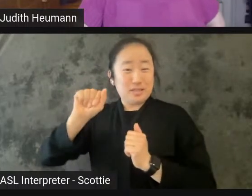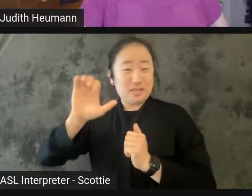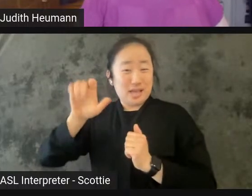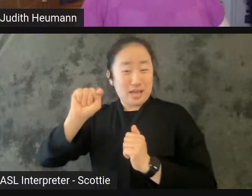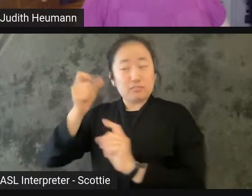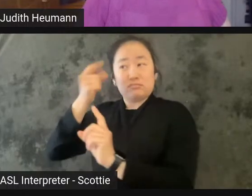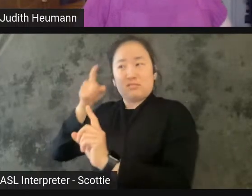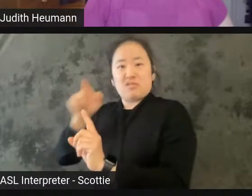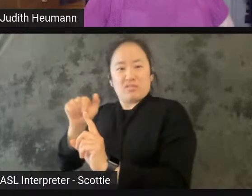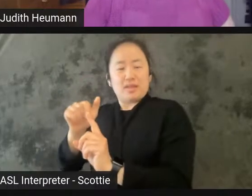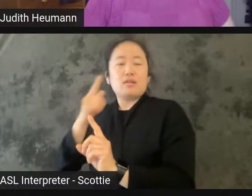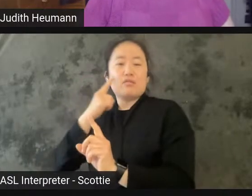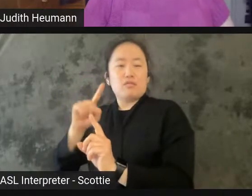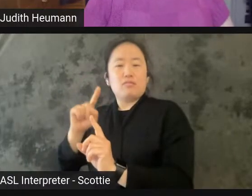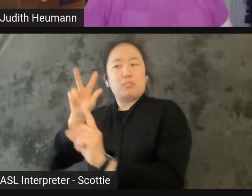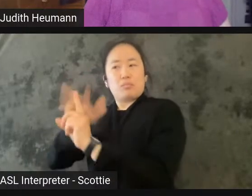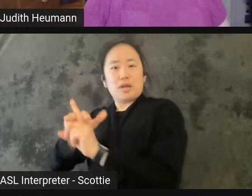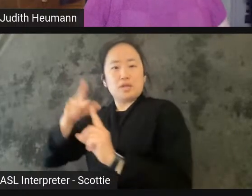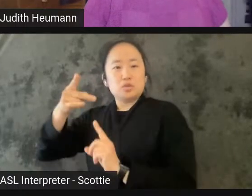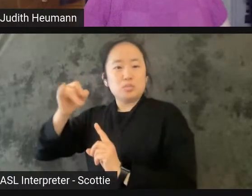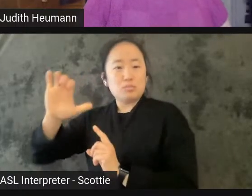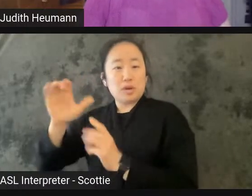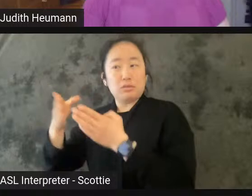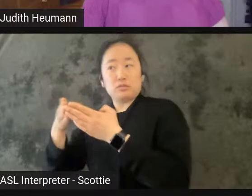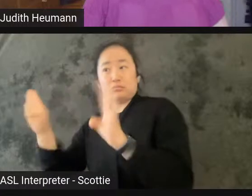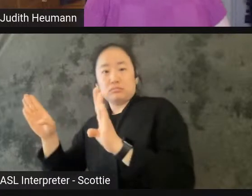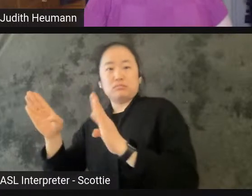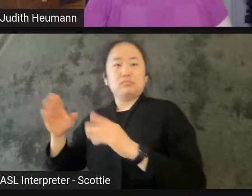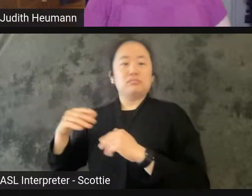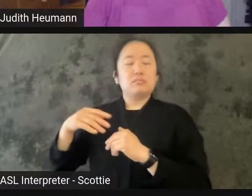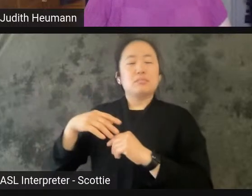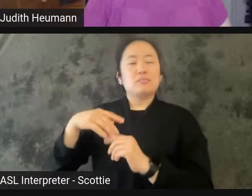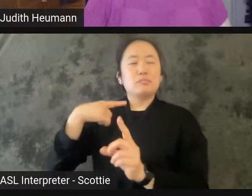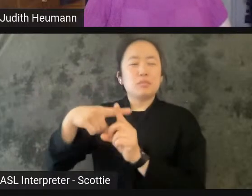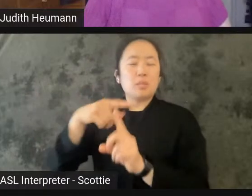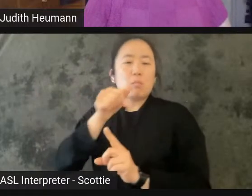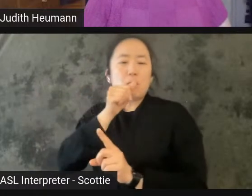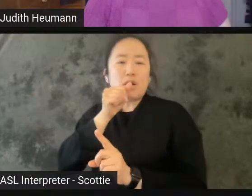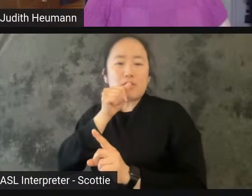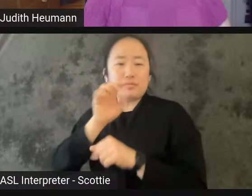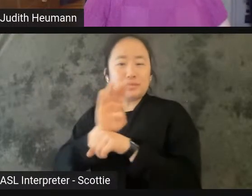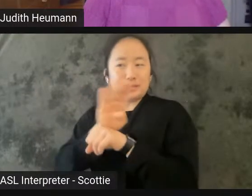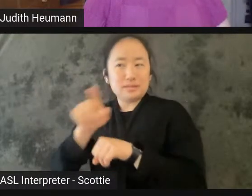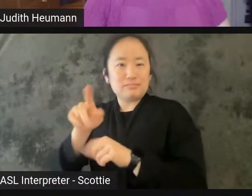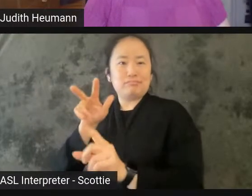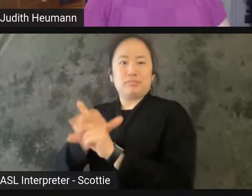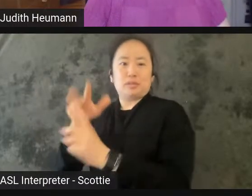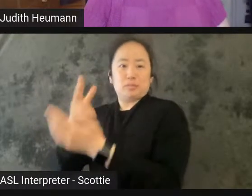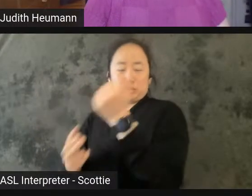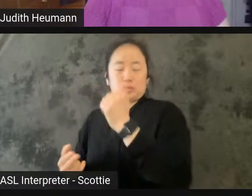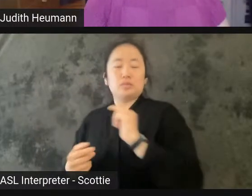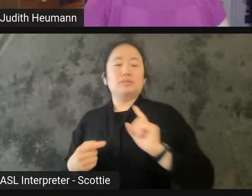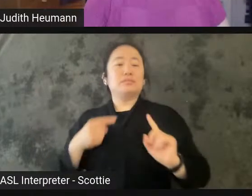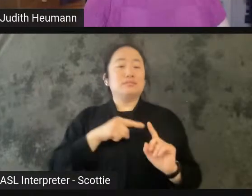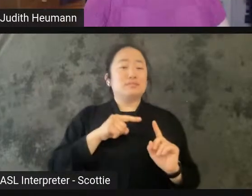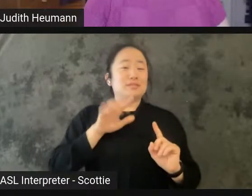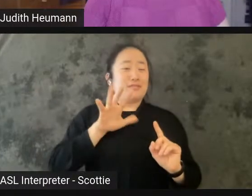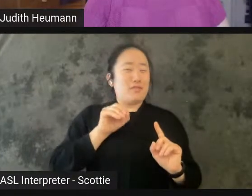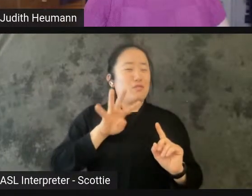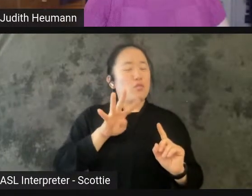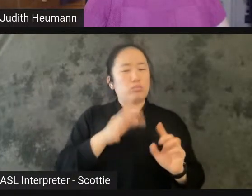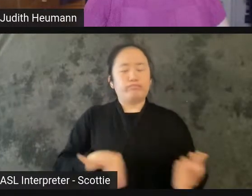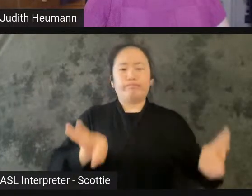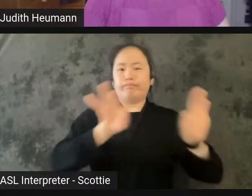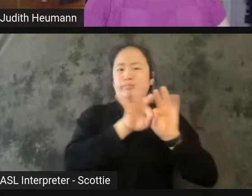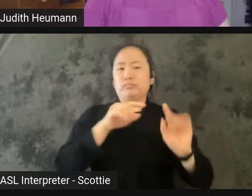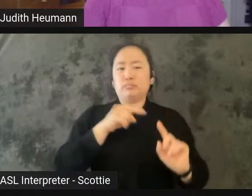was clearly critically important for many reasons. I would say one of the very important